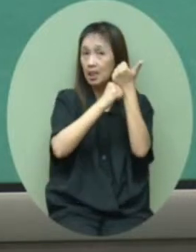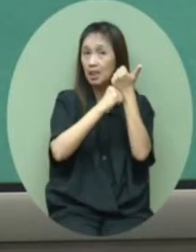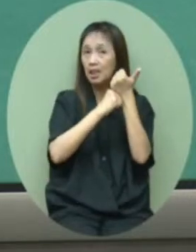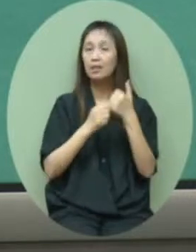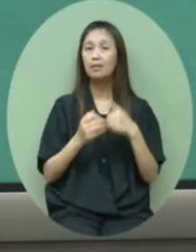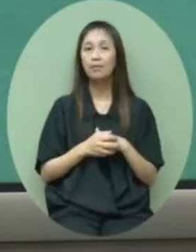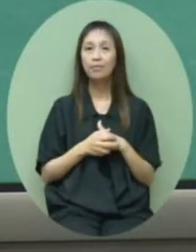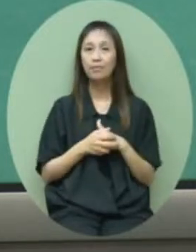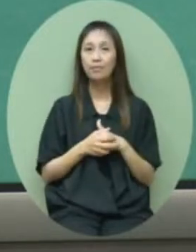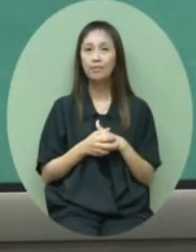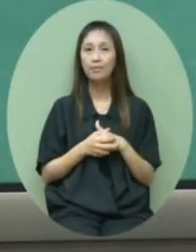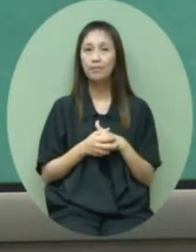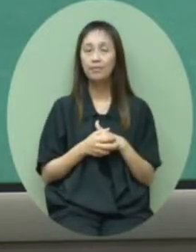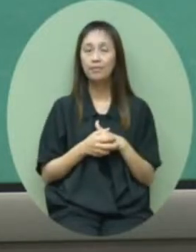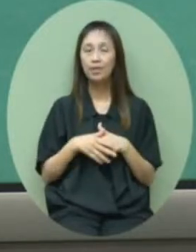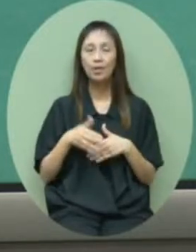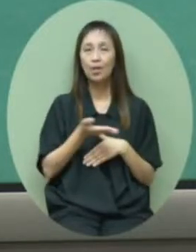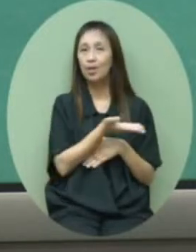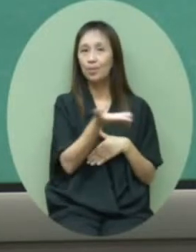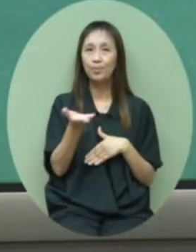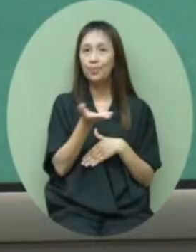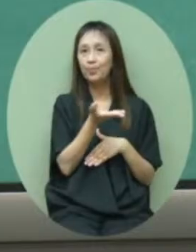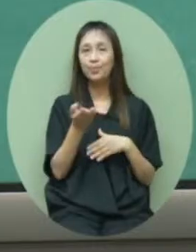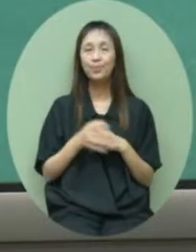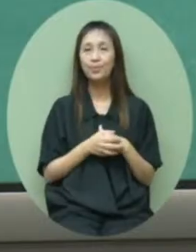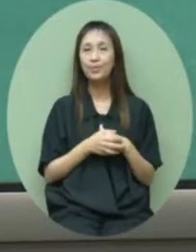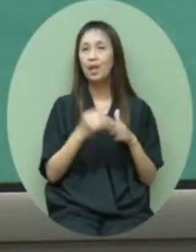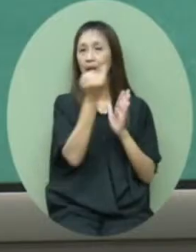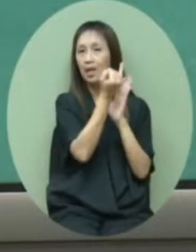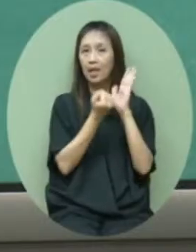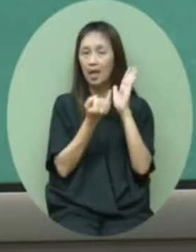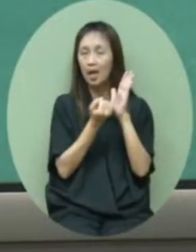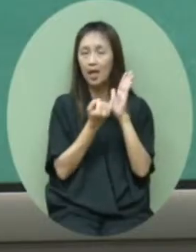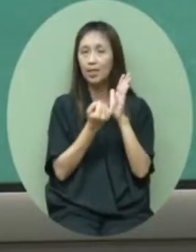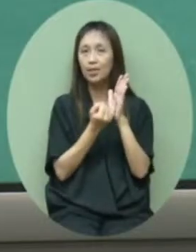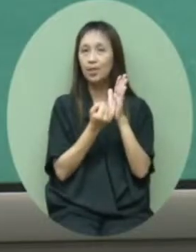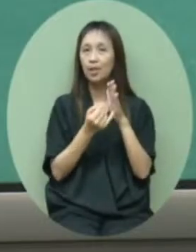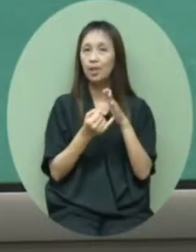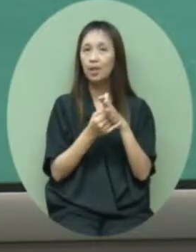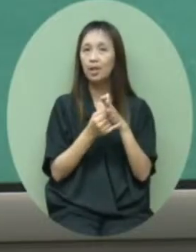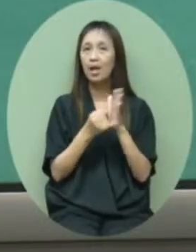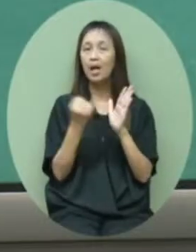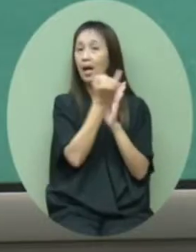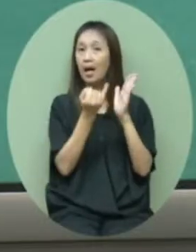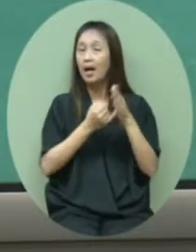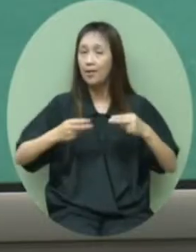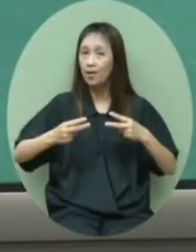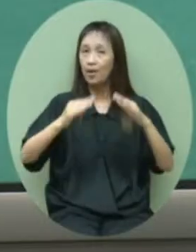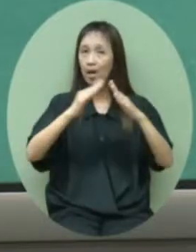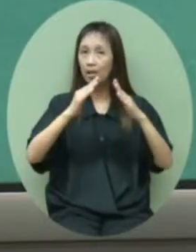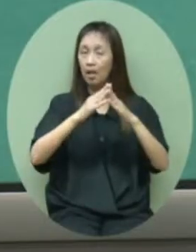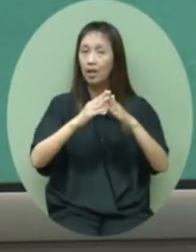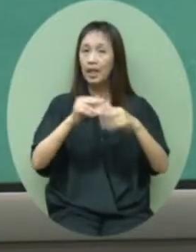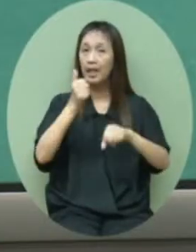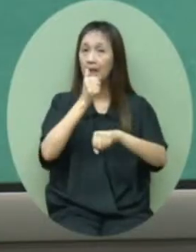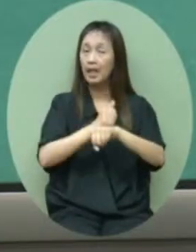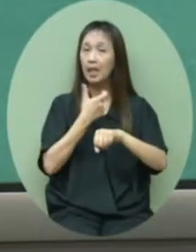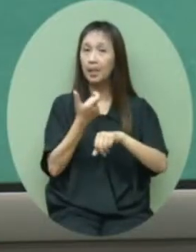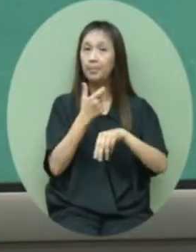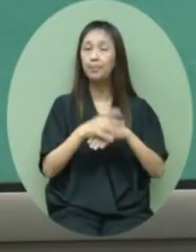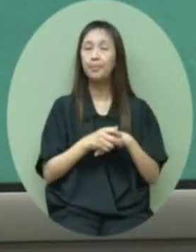Arts Development Council. And they will be looking closely at the